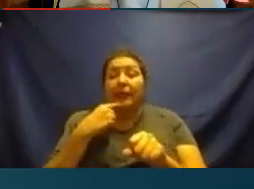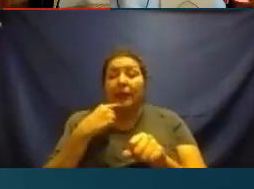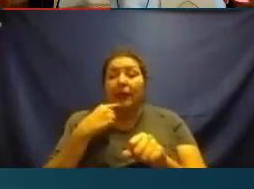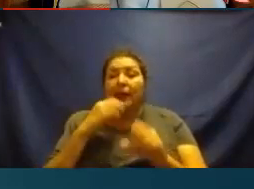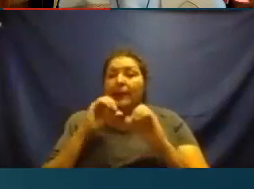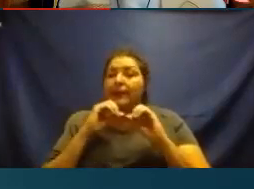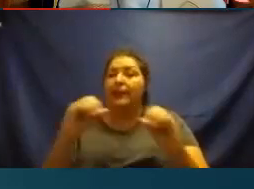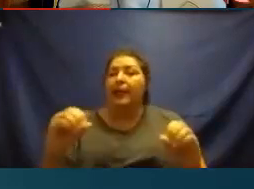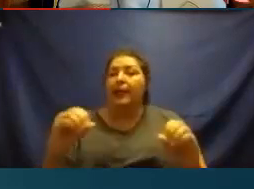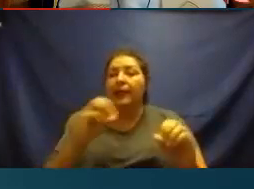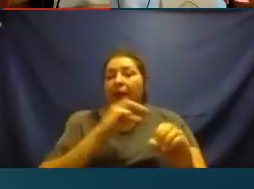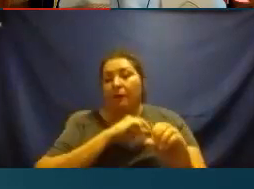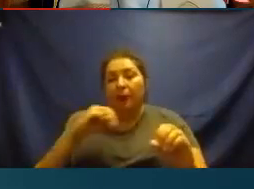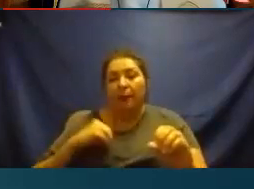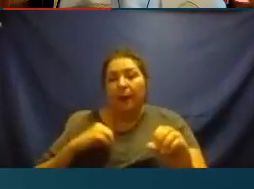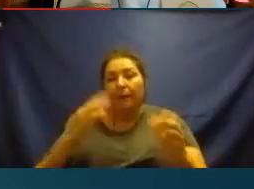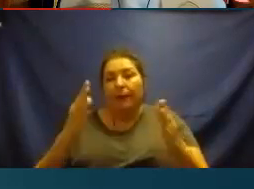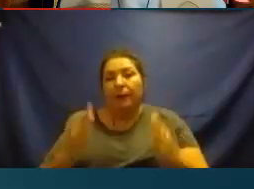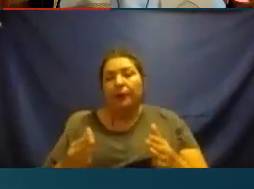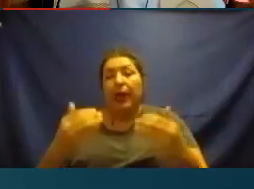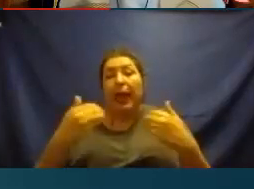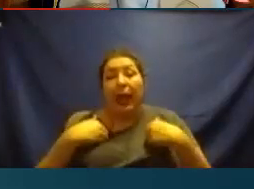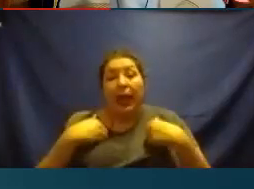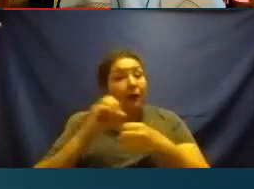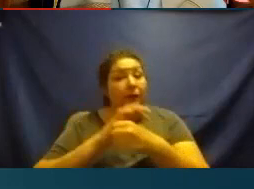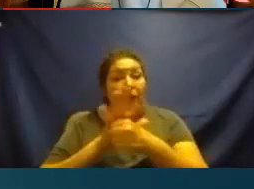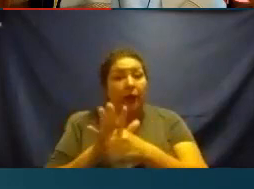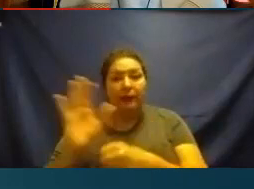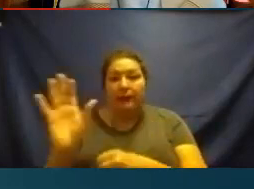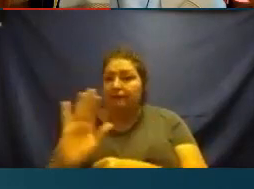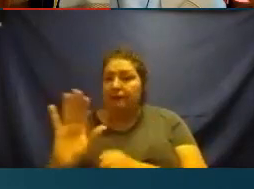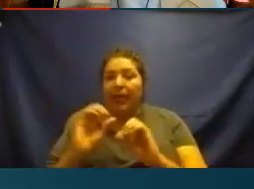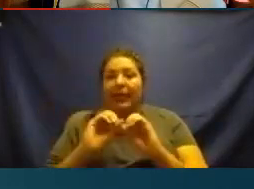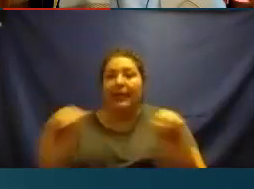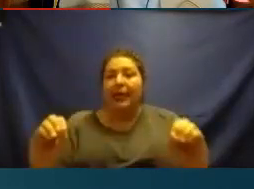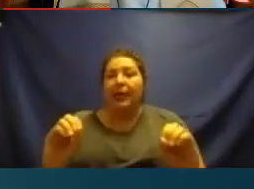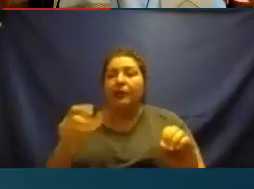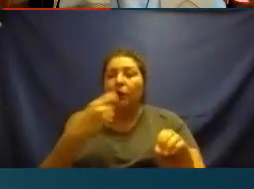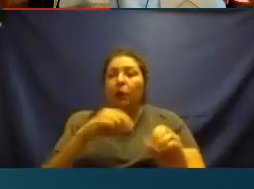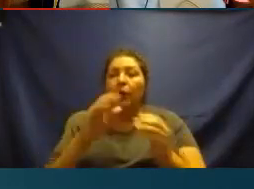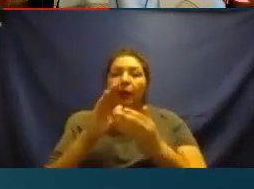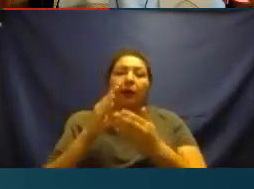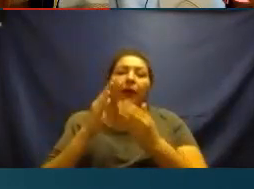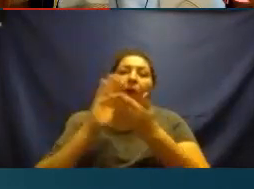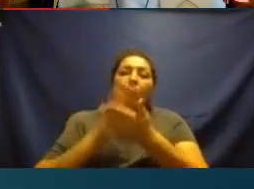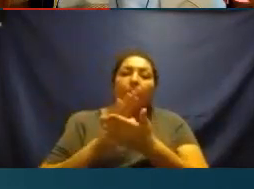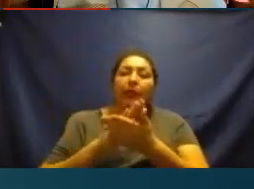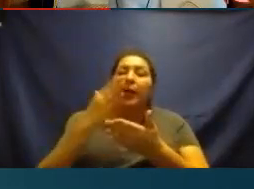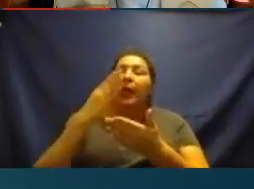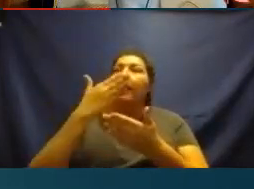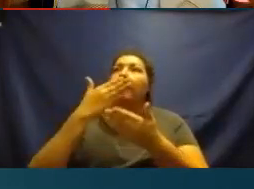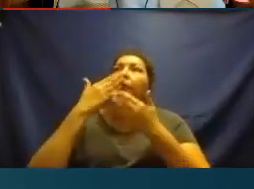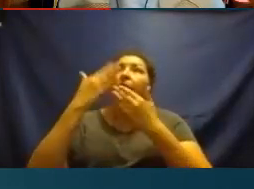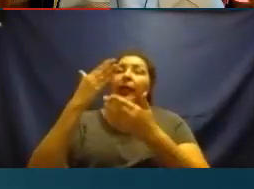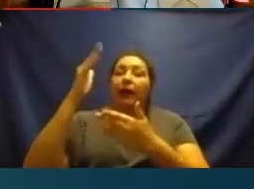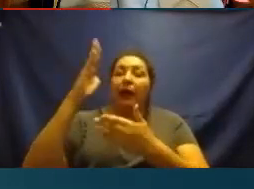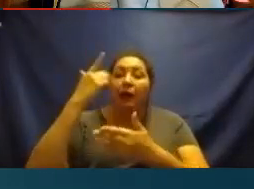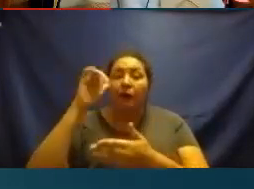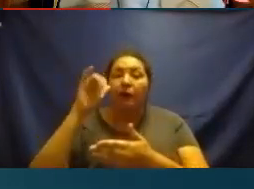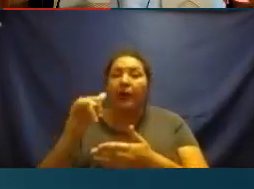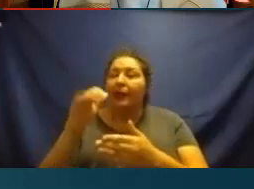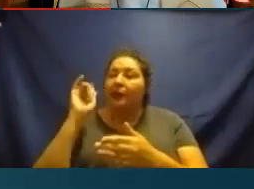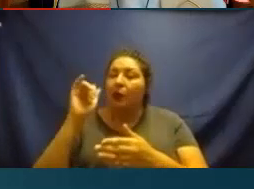of our members have the coronavirus. So we praise and thank God for that wonderful, wonderful